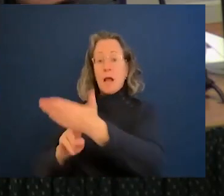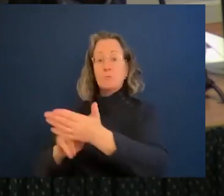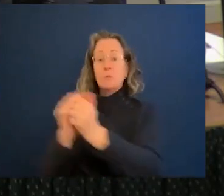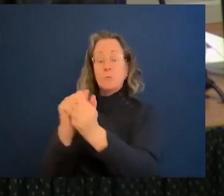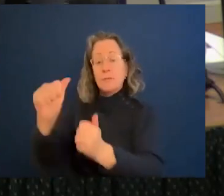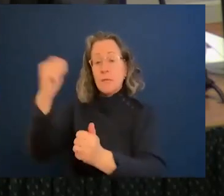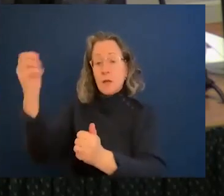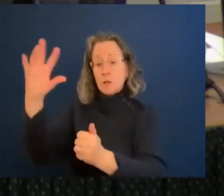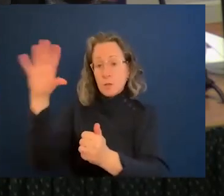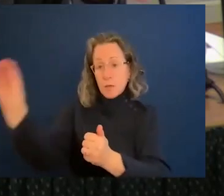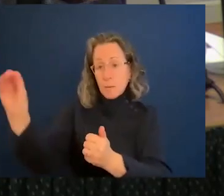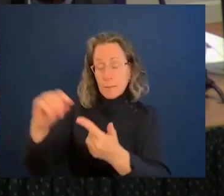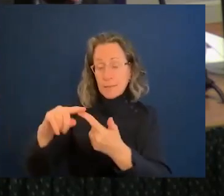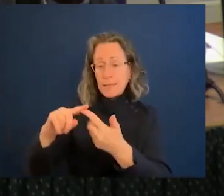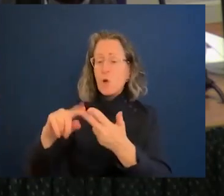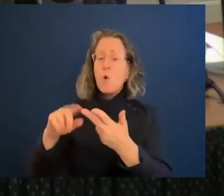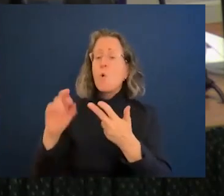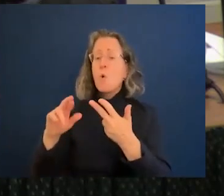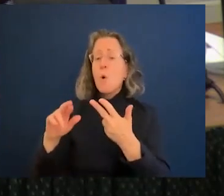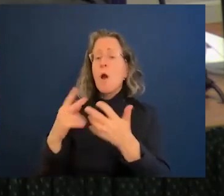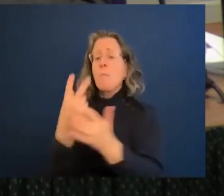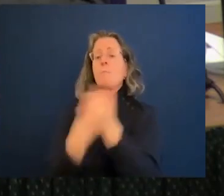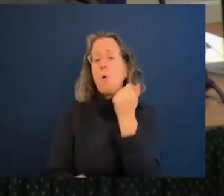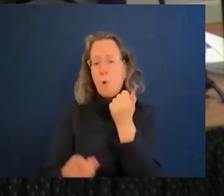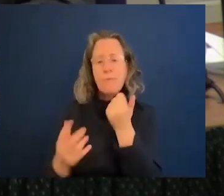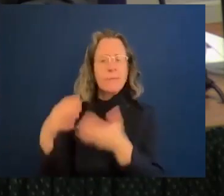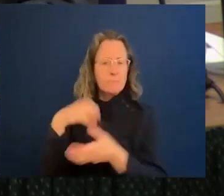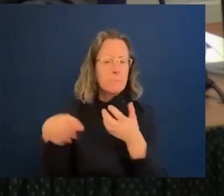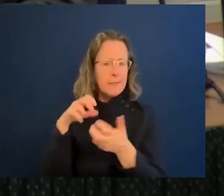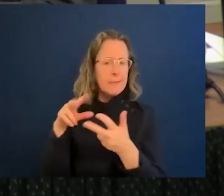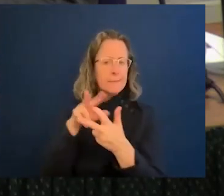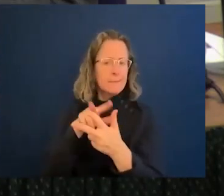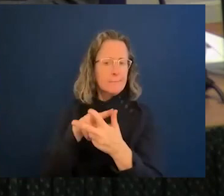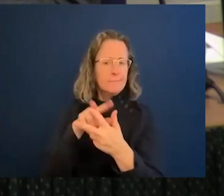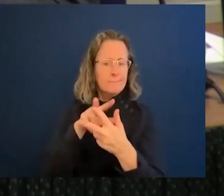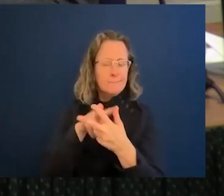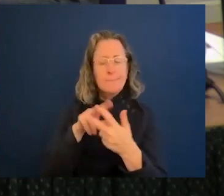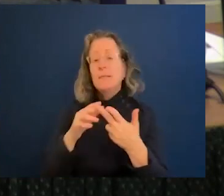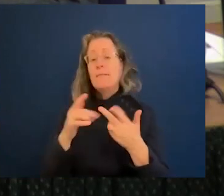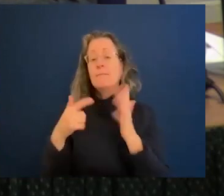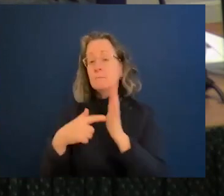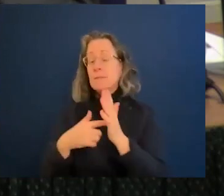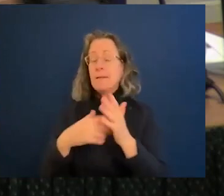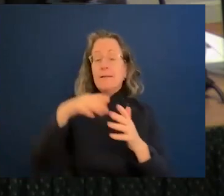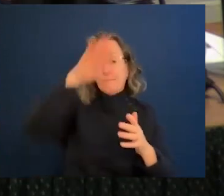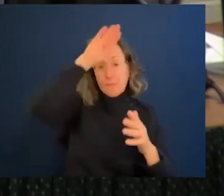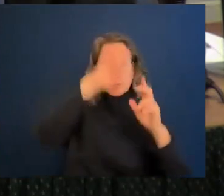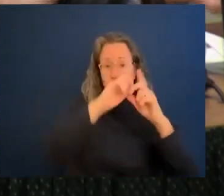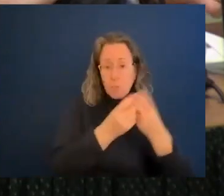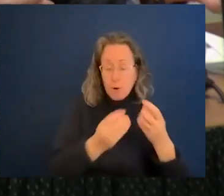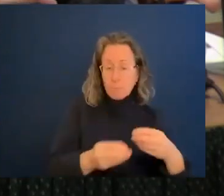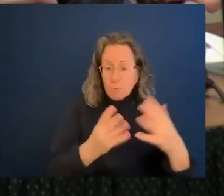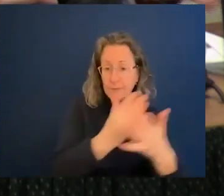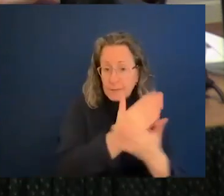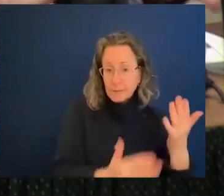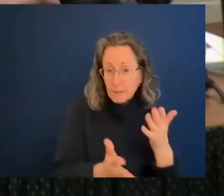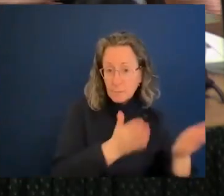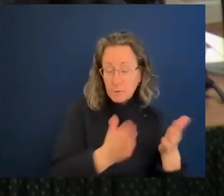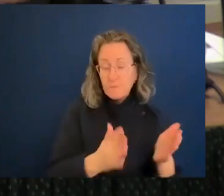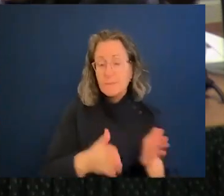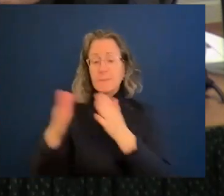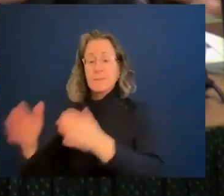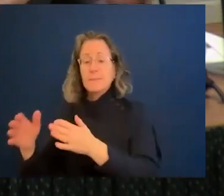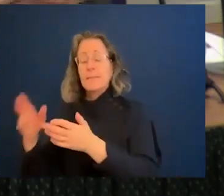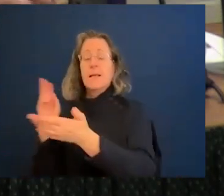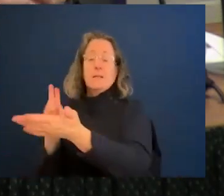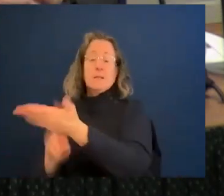or is it some hybrid of the two where uh the fire department provides some level of EMS service and uh EMS